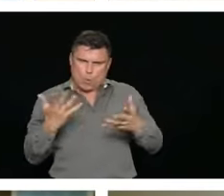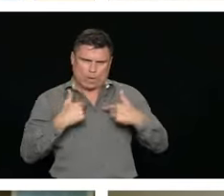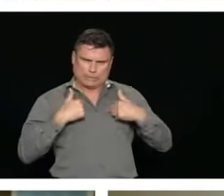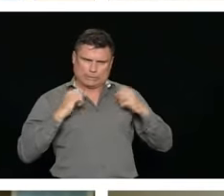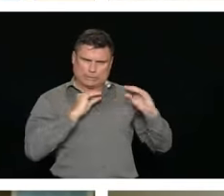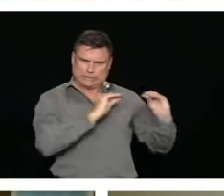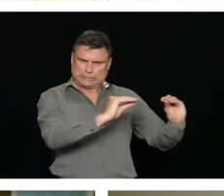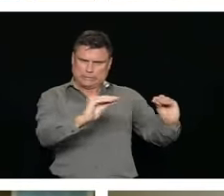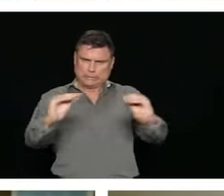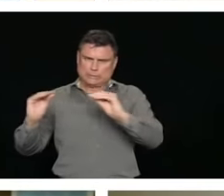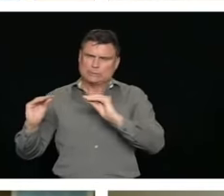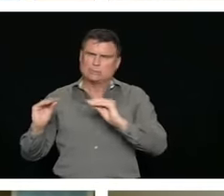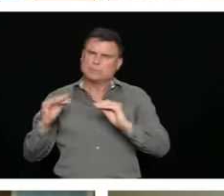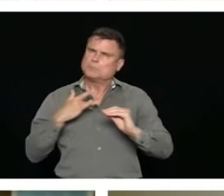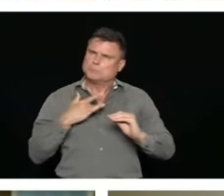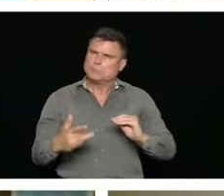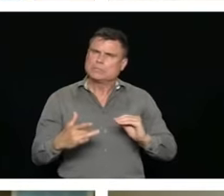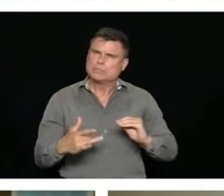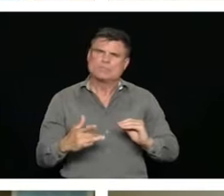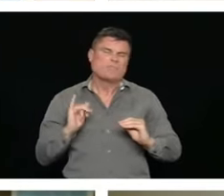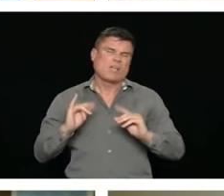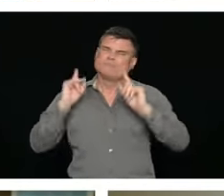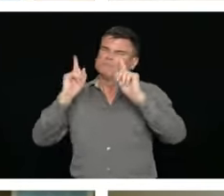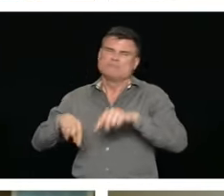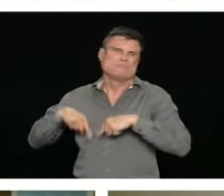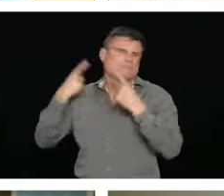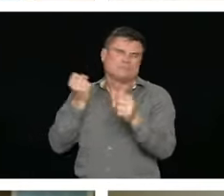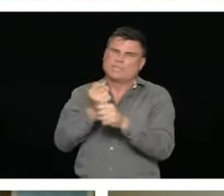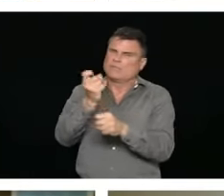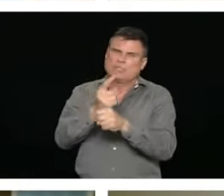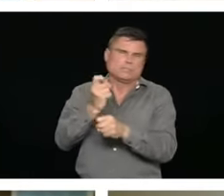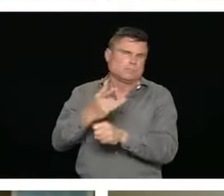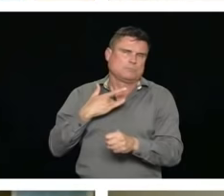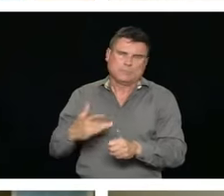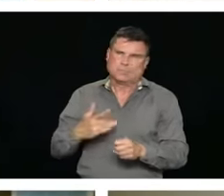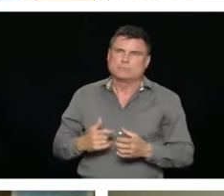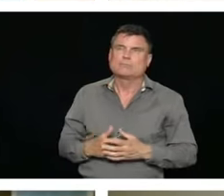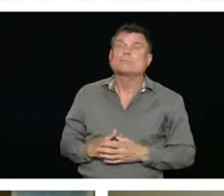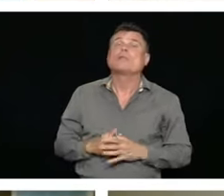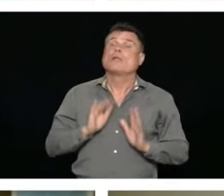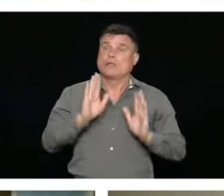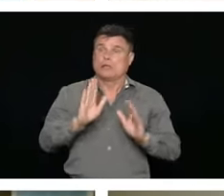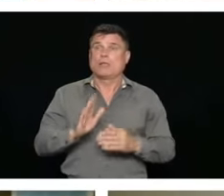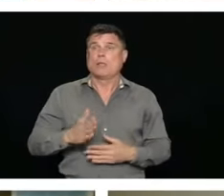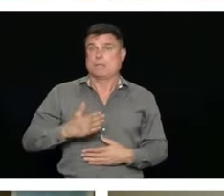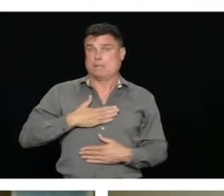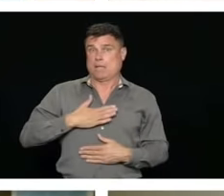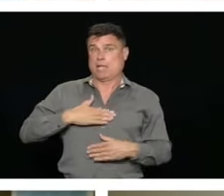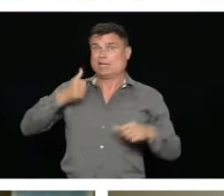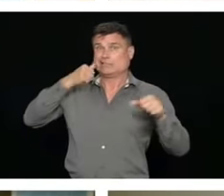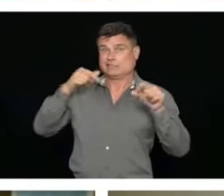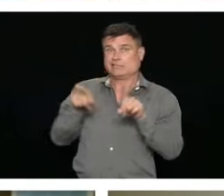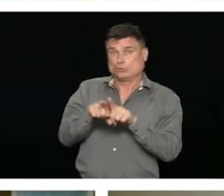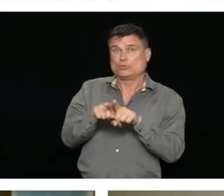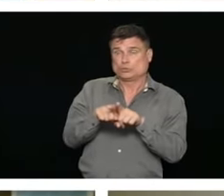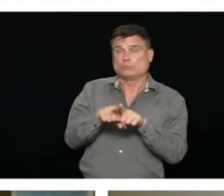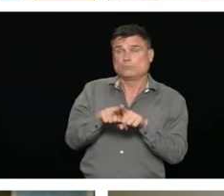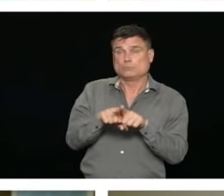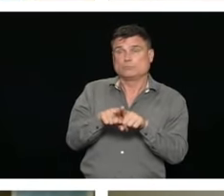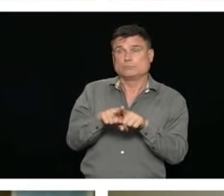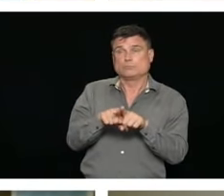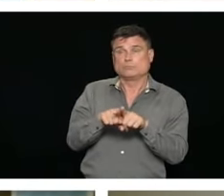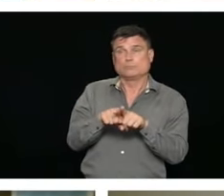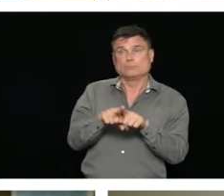story a little bit about this, you know, my sister is deeply involved with a family from Syria that she sponsored, and the family that she